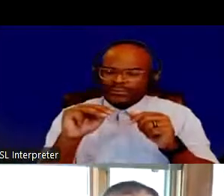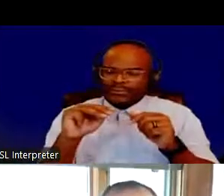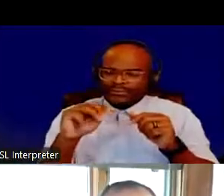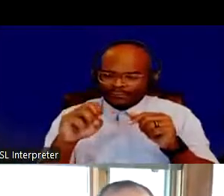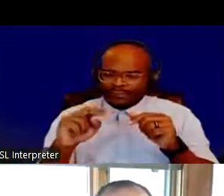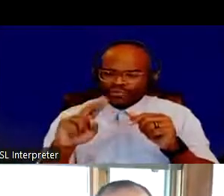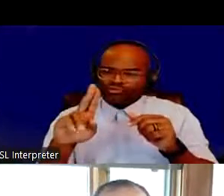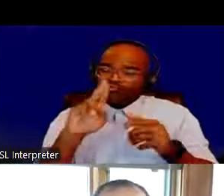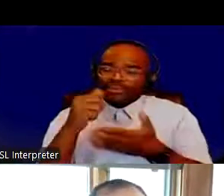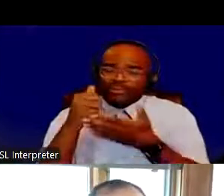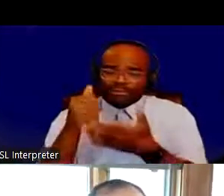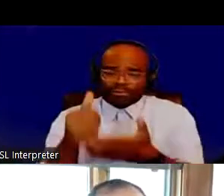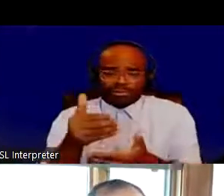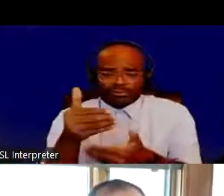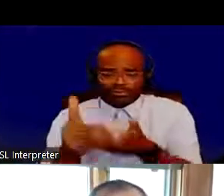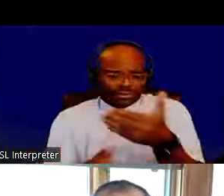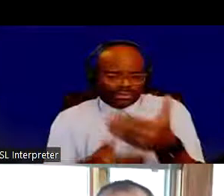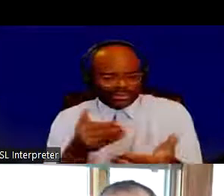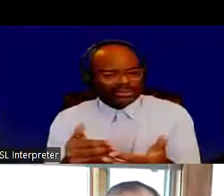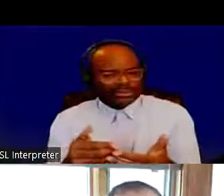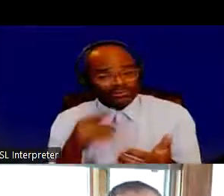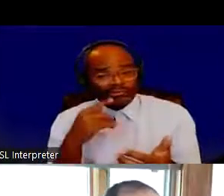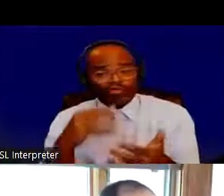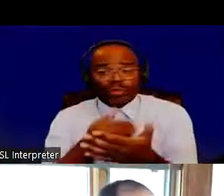inform the process and spark some new ideas.